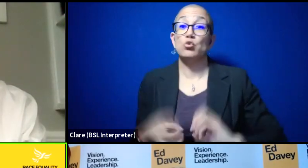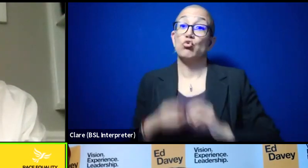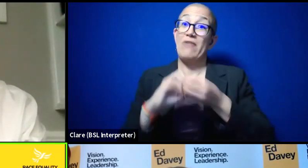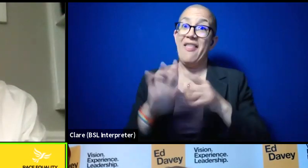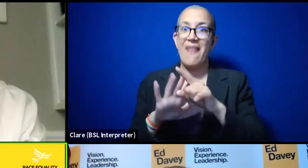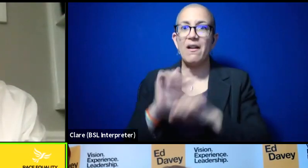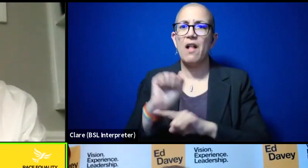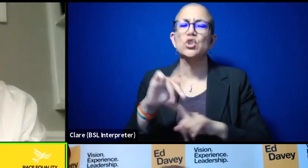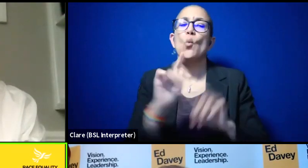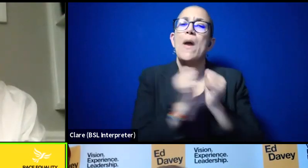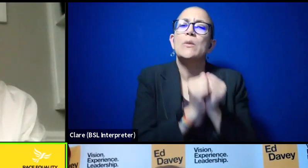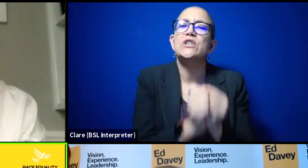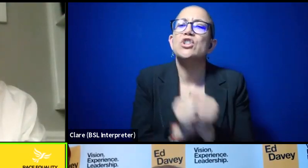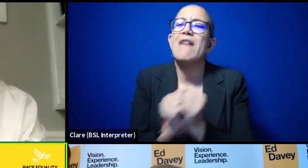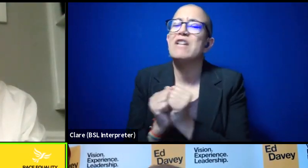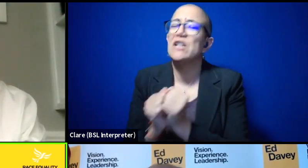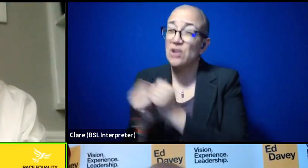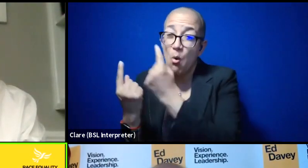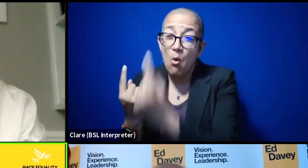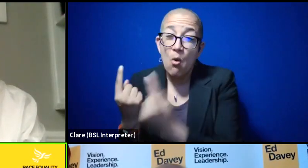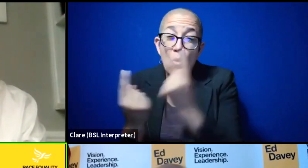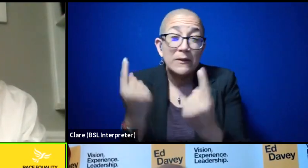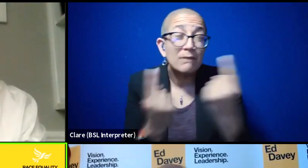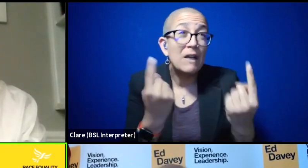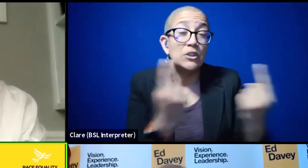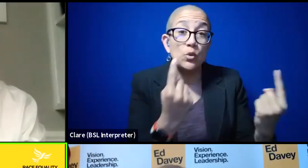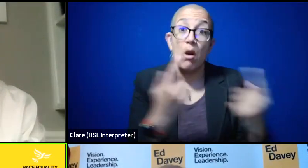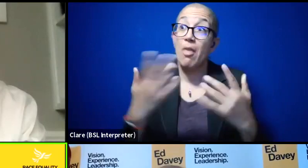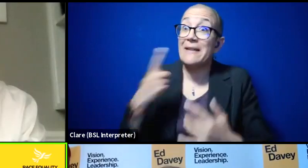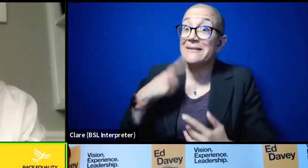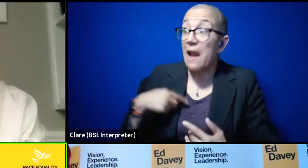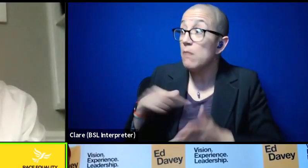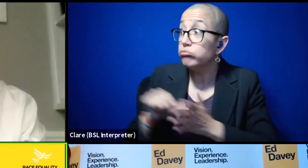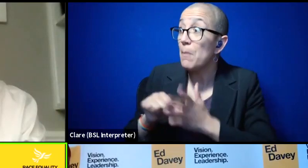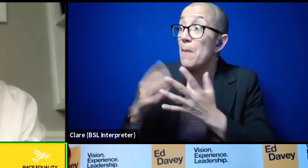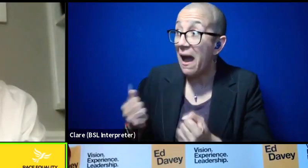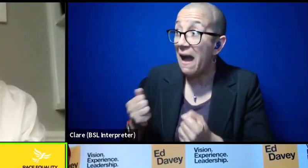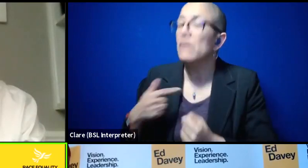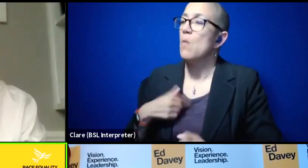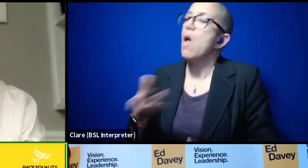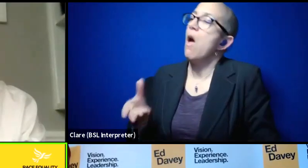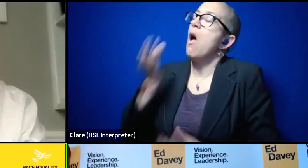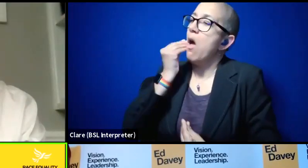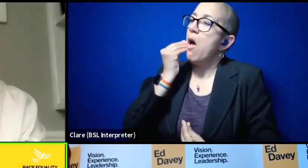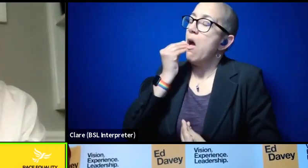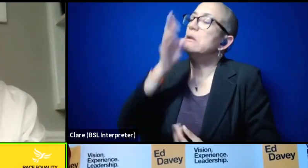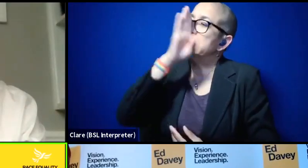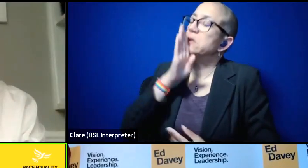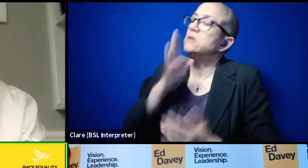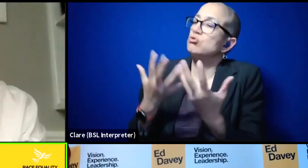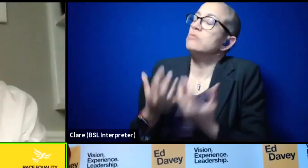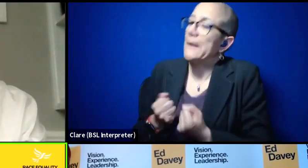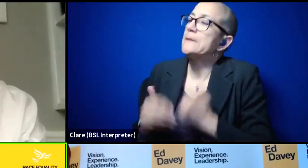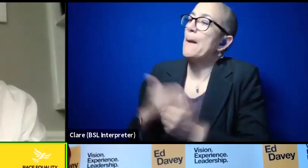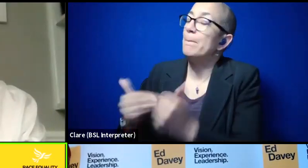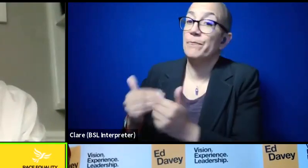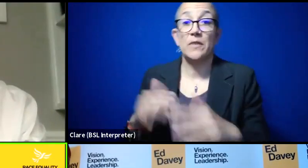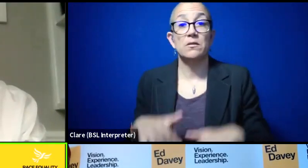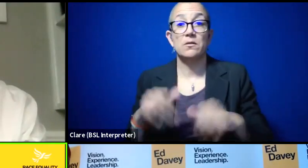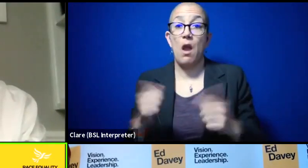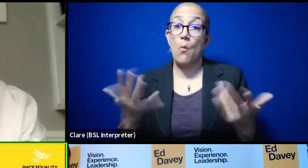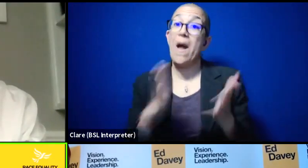we cherish every individual, and where they tell us that there is a problem, it is taken seriously. And it starts, in my view, yes, in